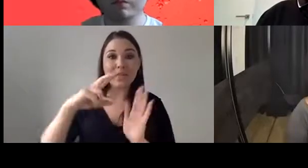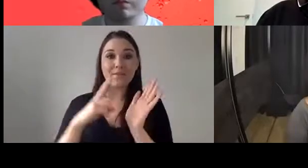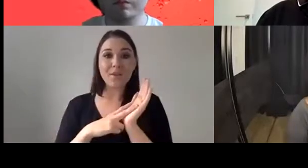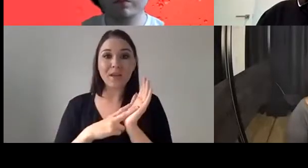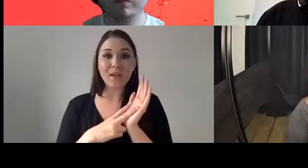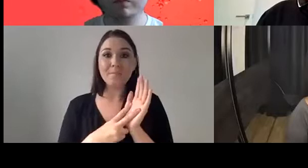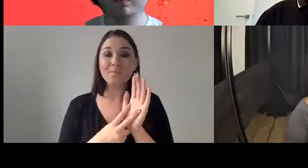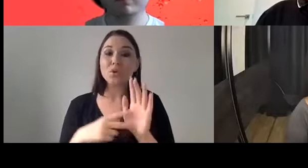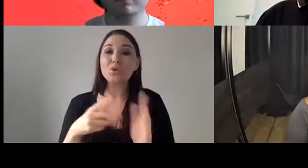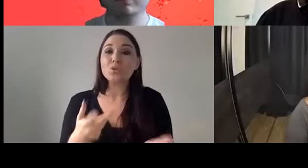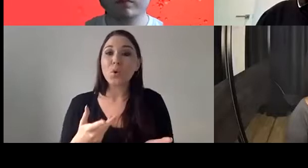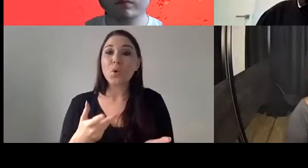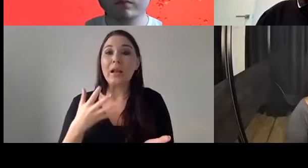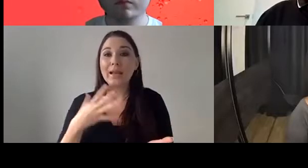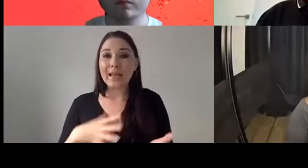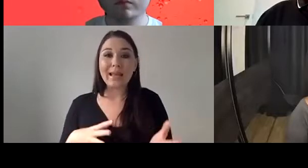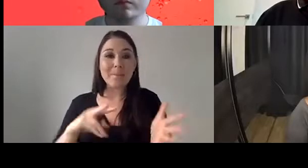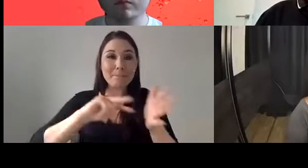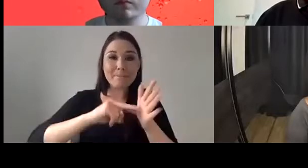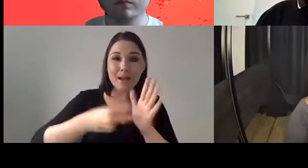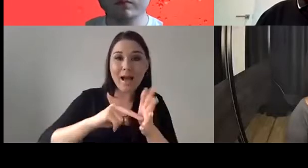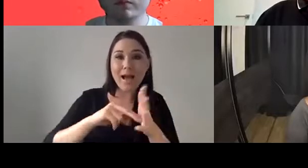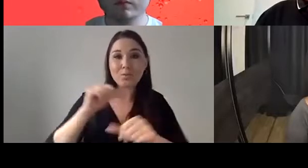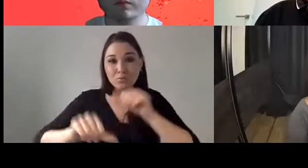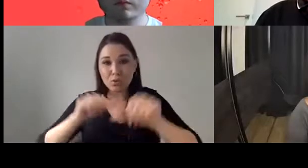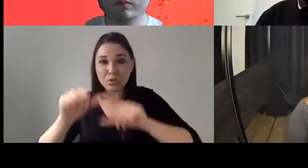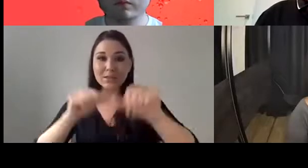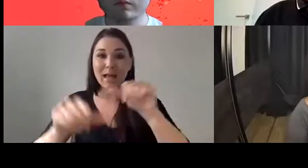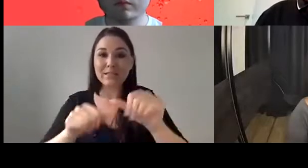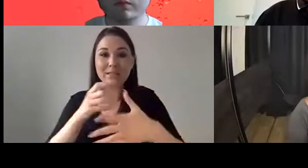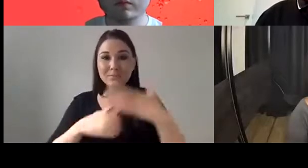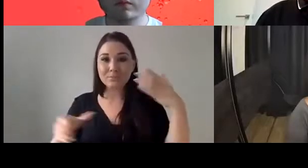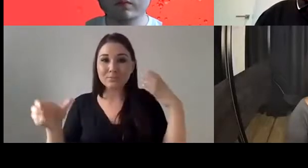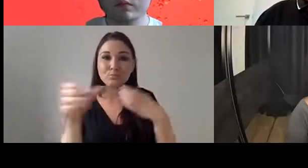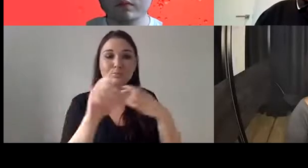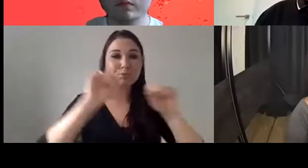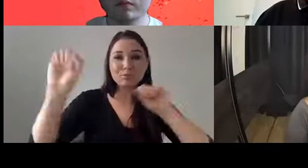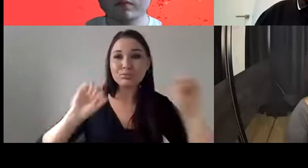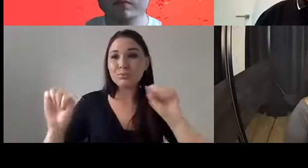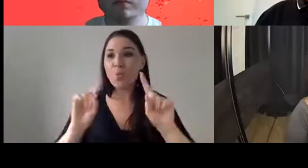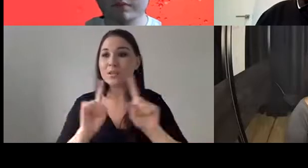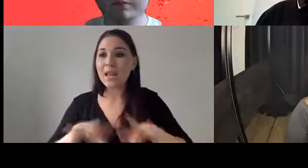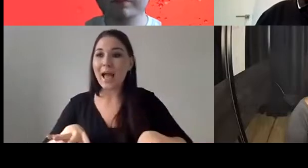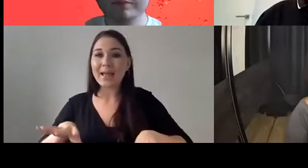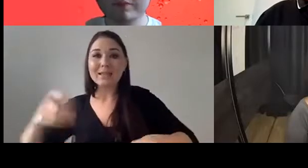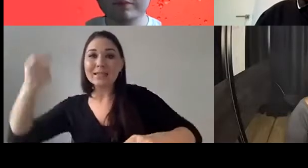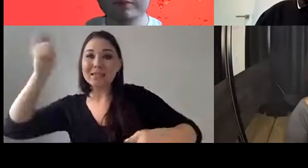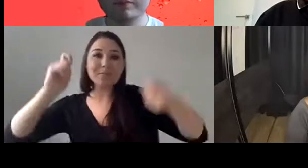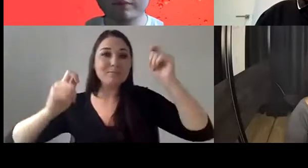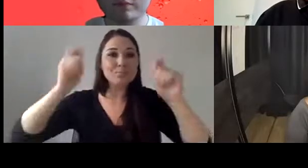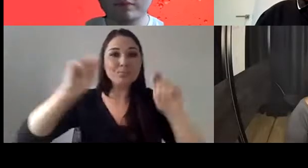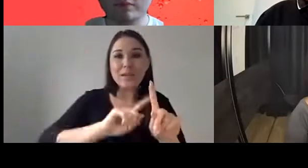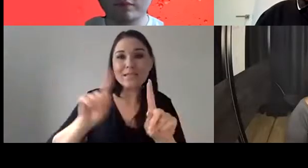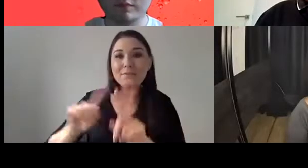to, map out the process and then walk through that process, wearing obvious different hats to understand